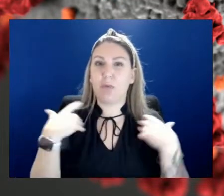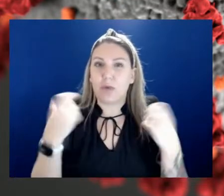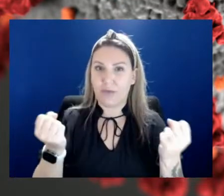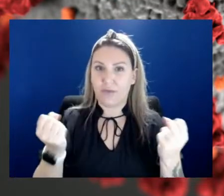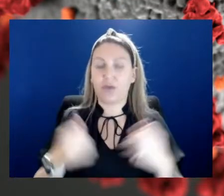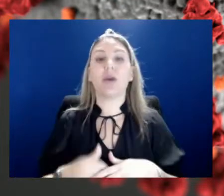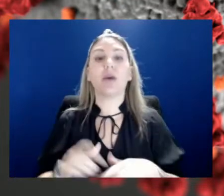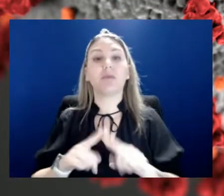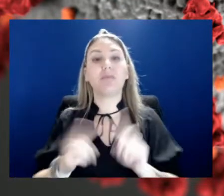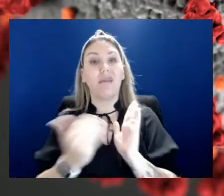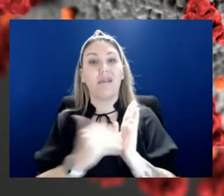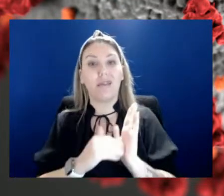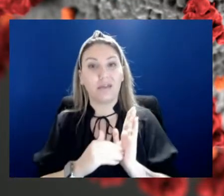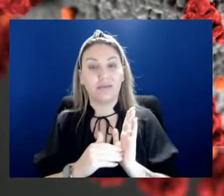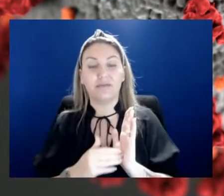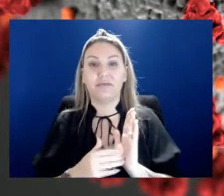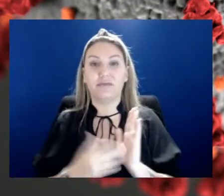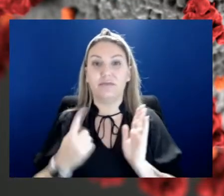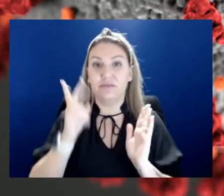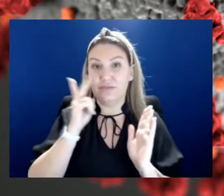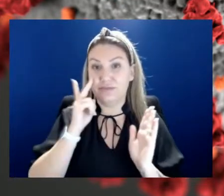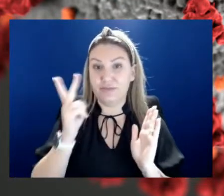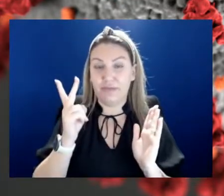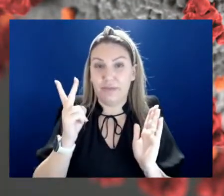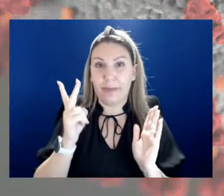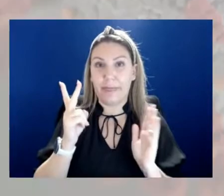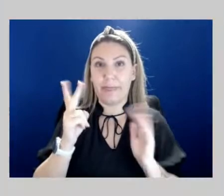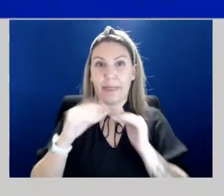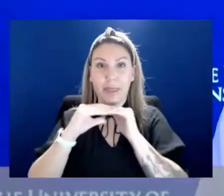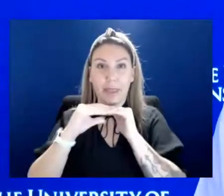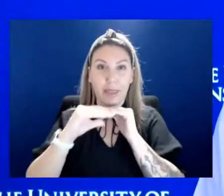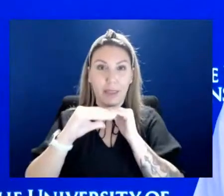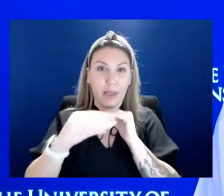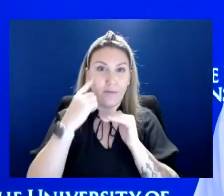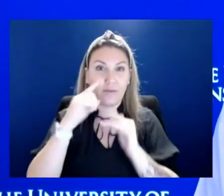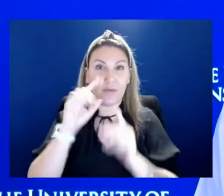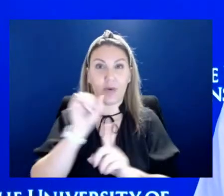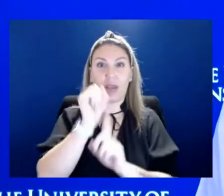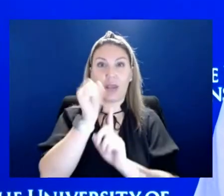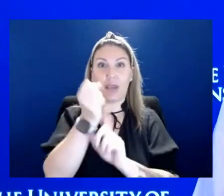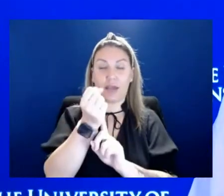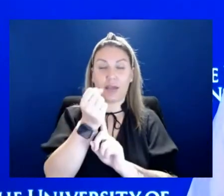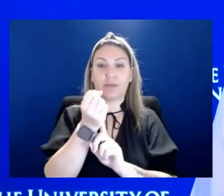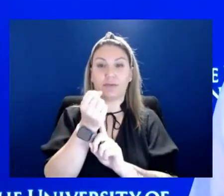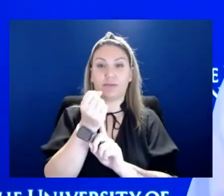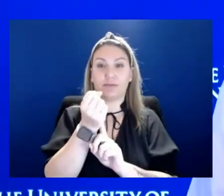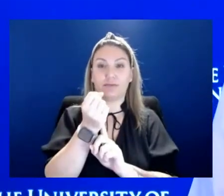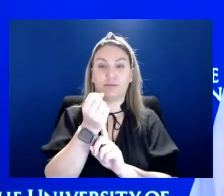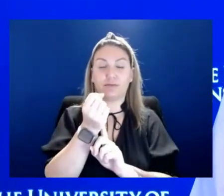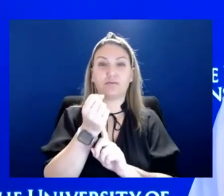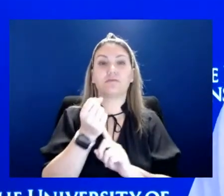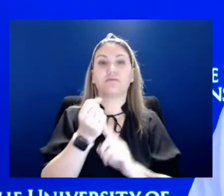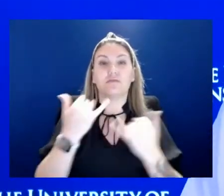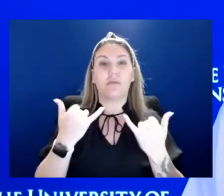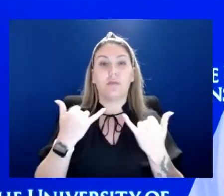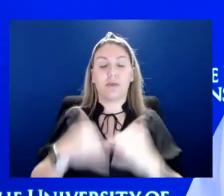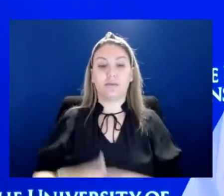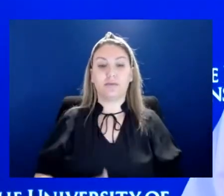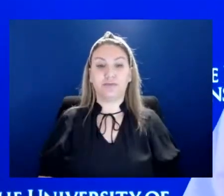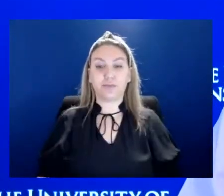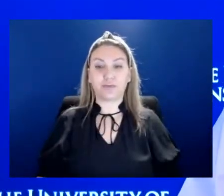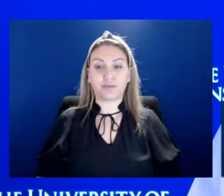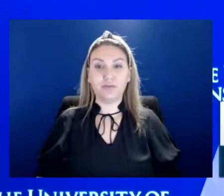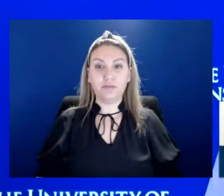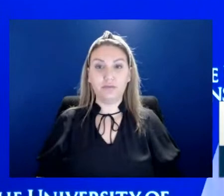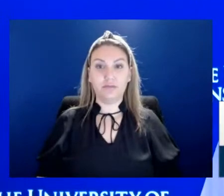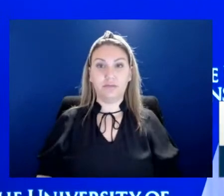I think we have really seen some plateaus for cases that are accounted for, but also kind of